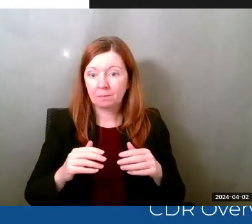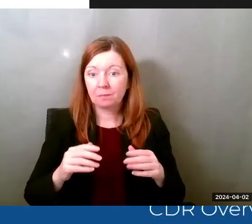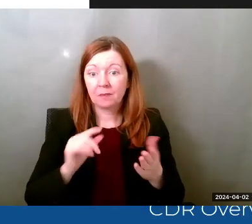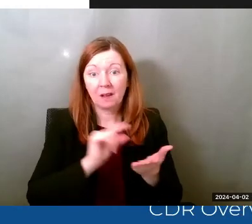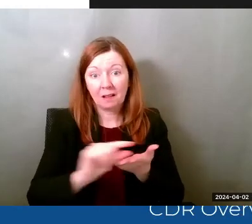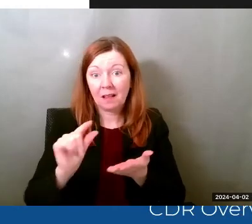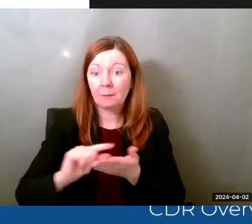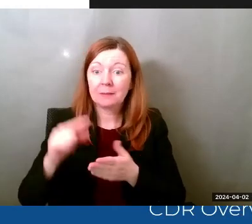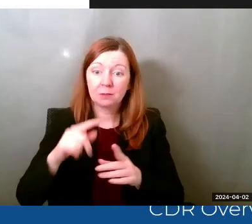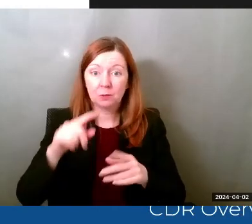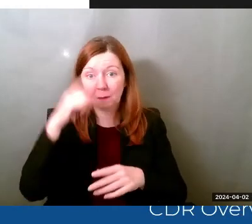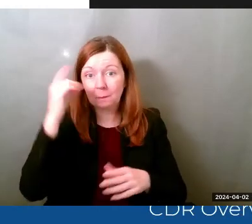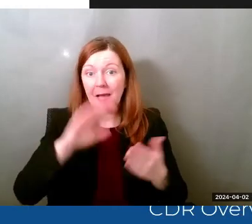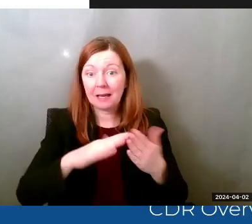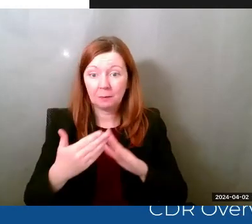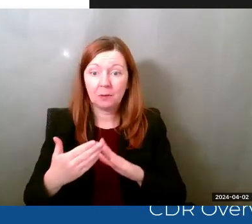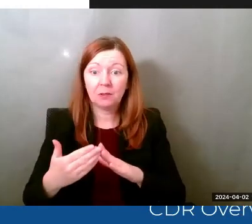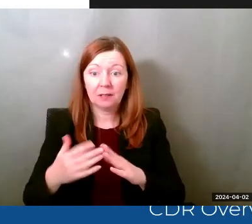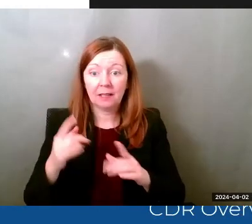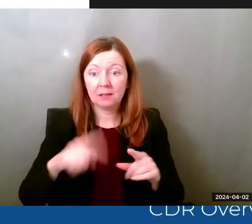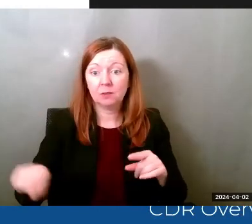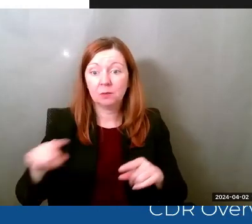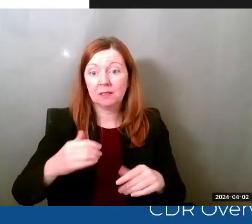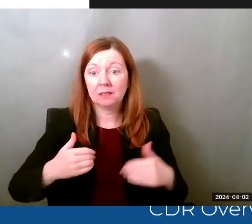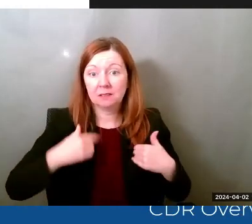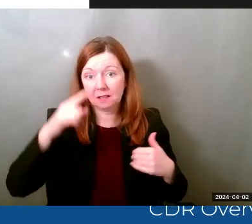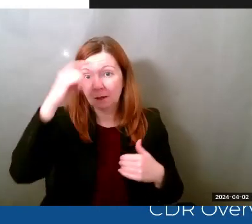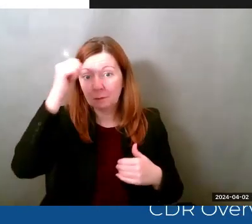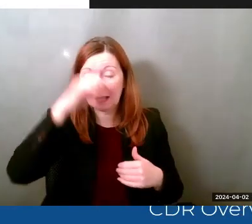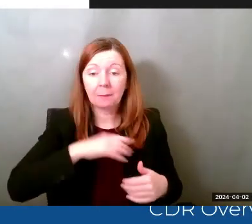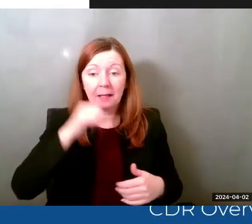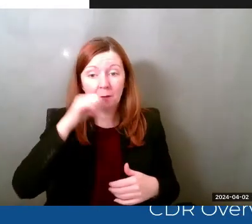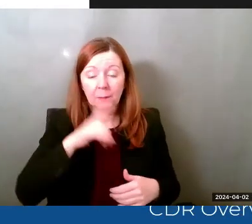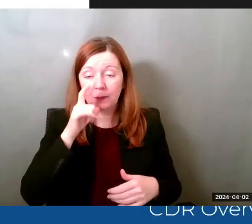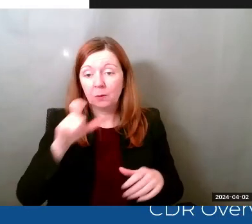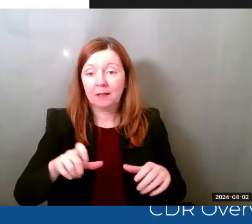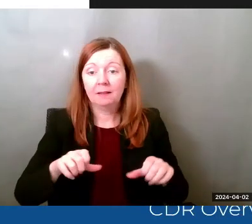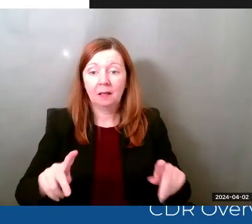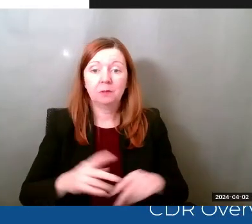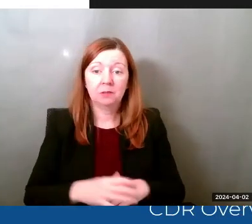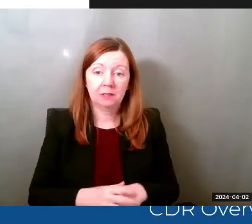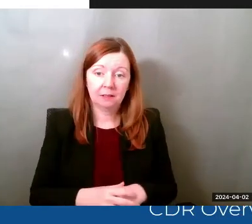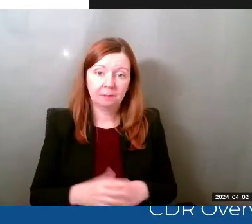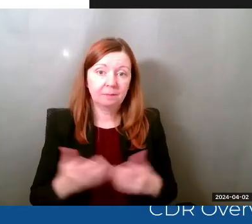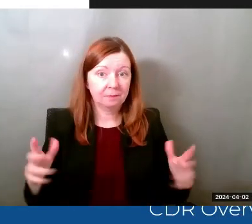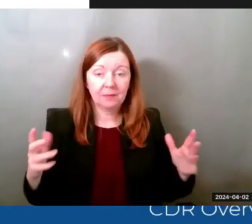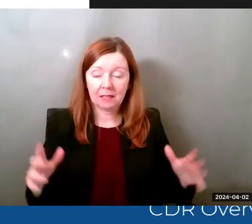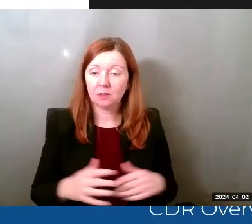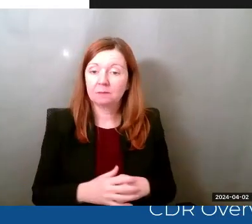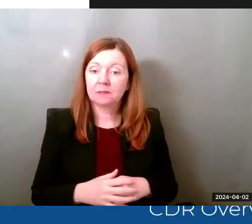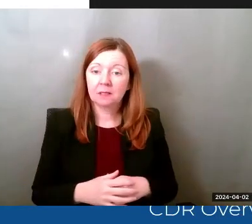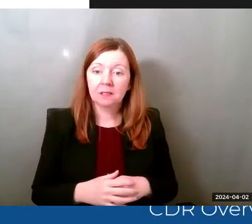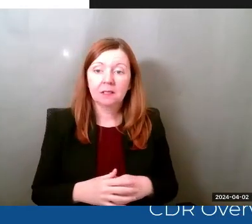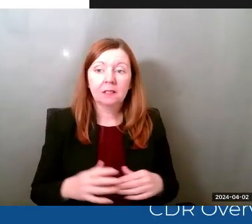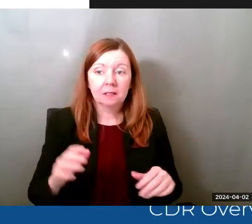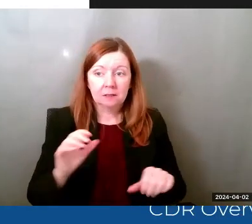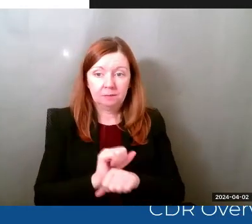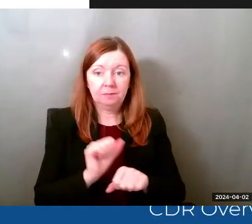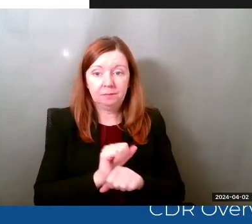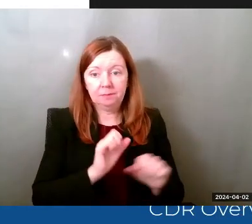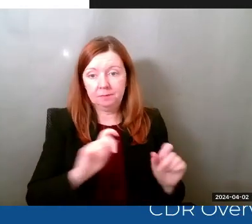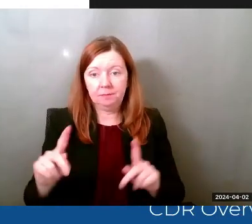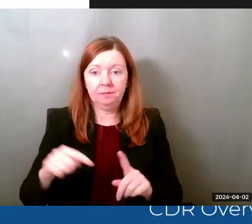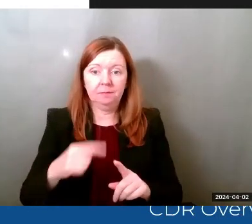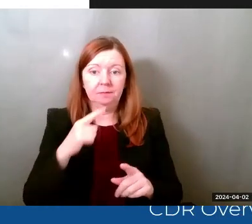allotments to the Black community and to these young Black men and women who need these opportunities. So that's all I wanted to state. I have work to get back to, but